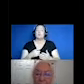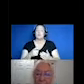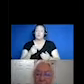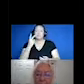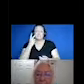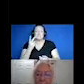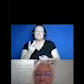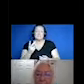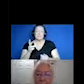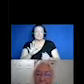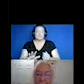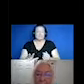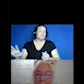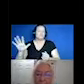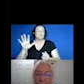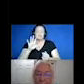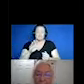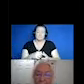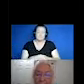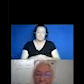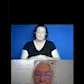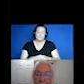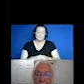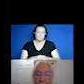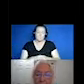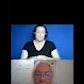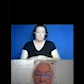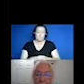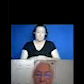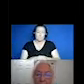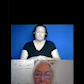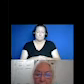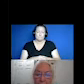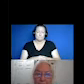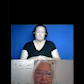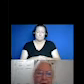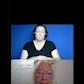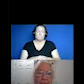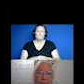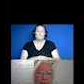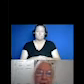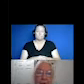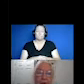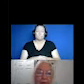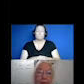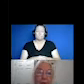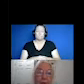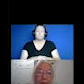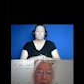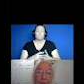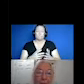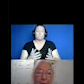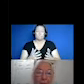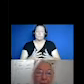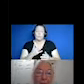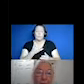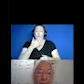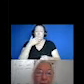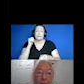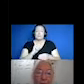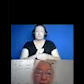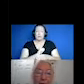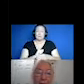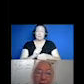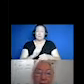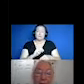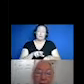kind of across the board in terms of best practice, of course,